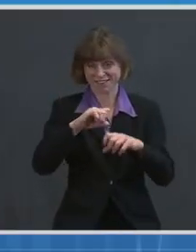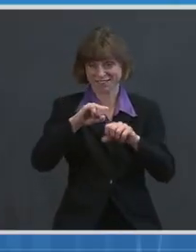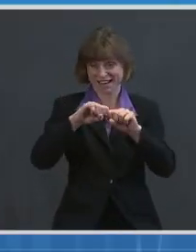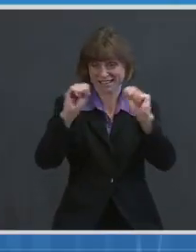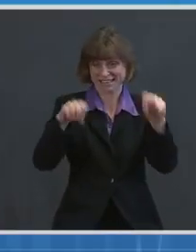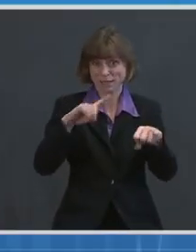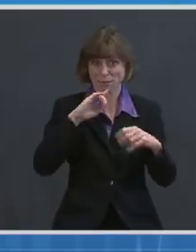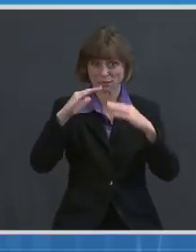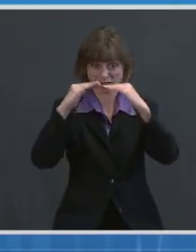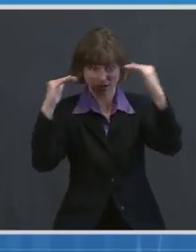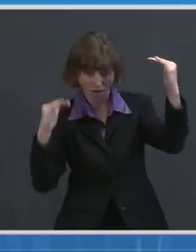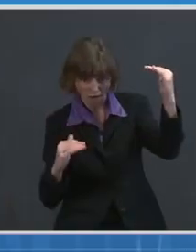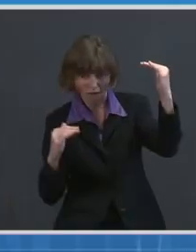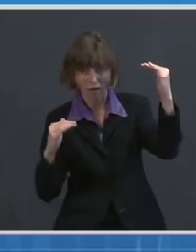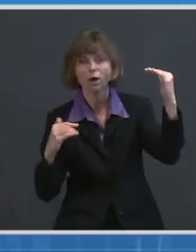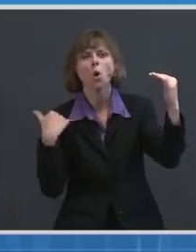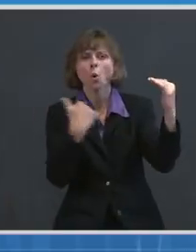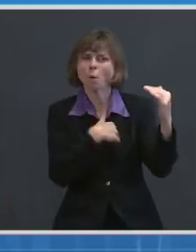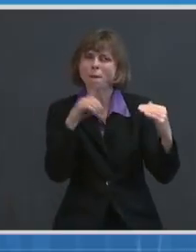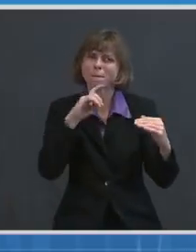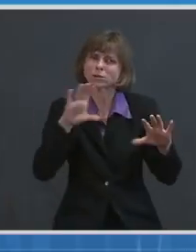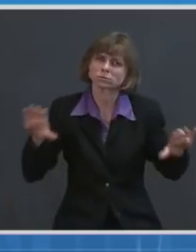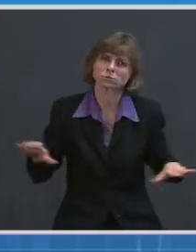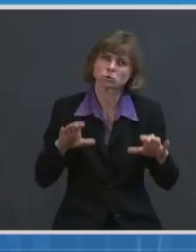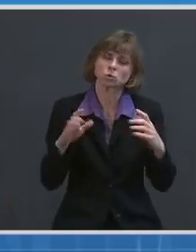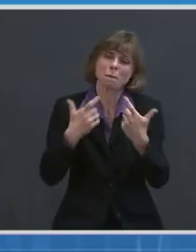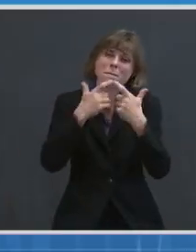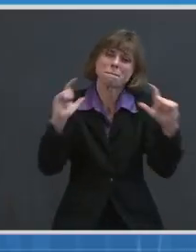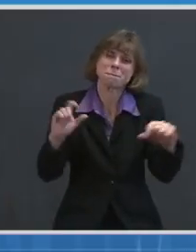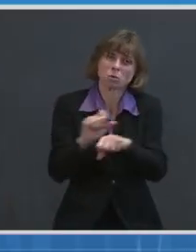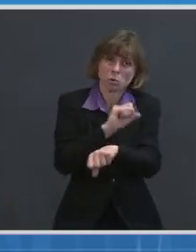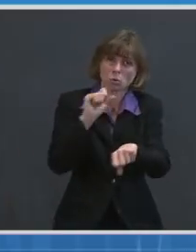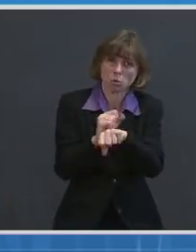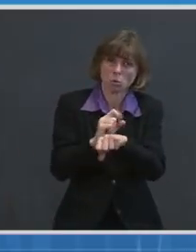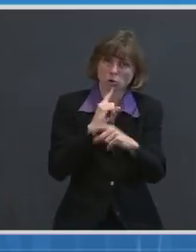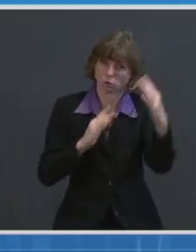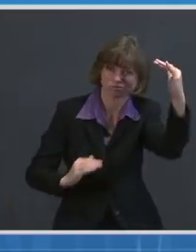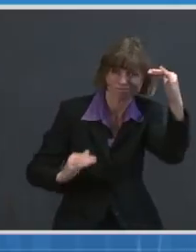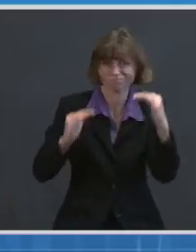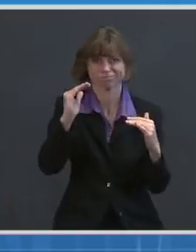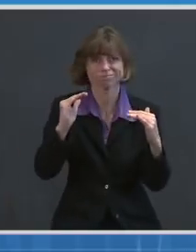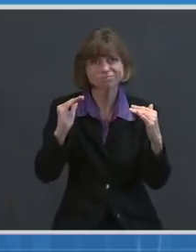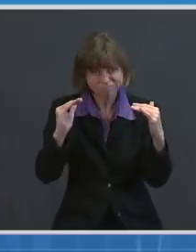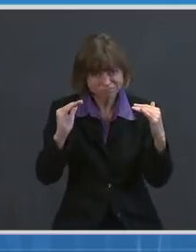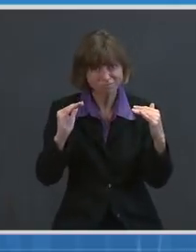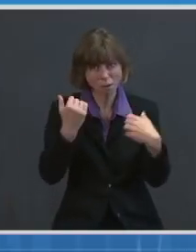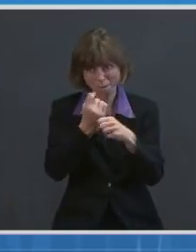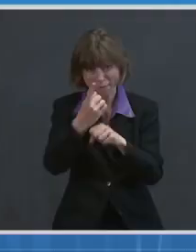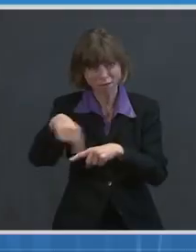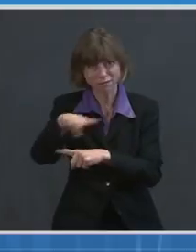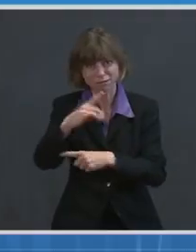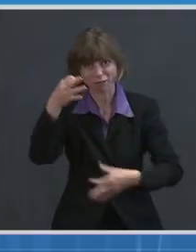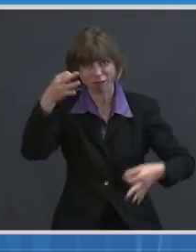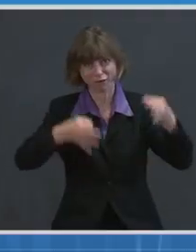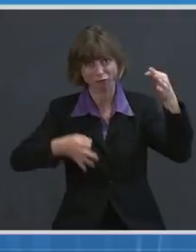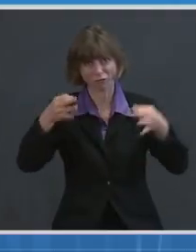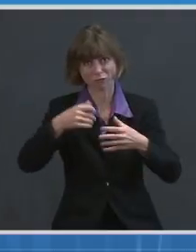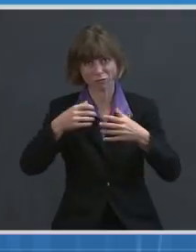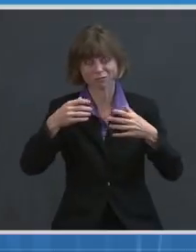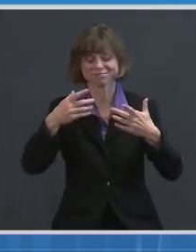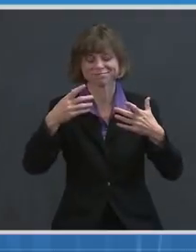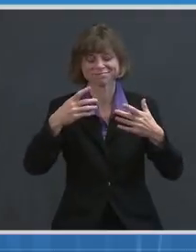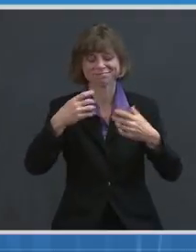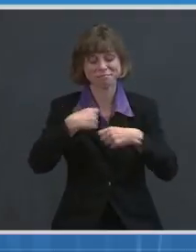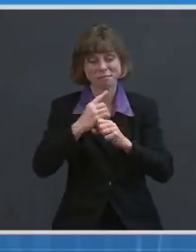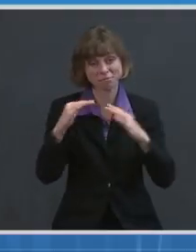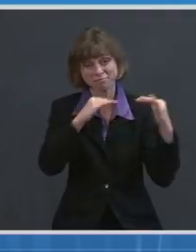of intervention to bend the vaccination process towards justice. Now, our success depends on our ability to build a